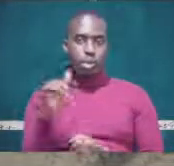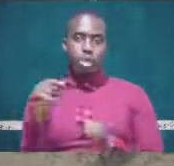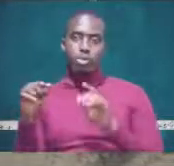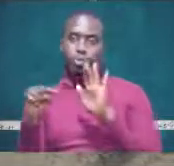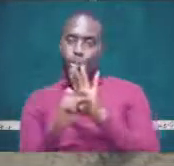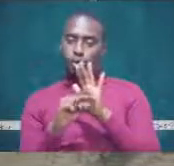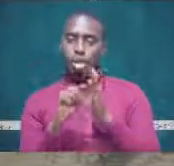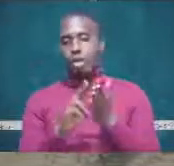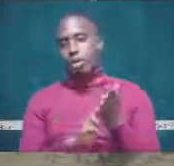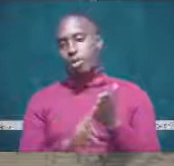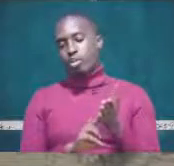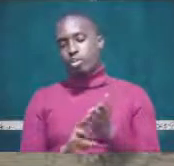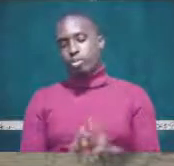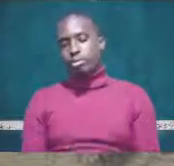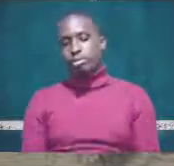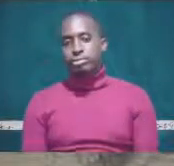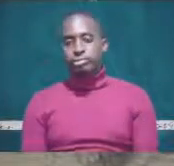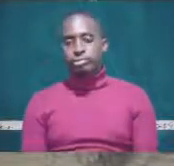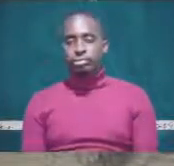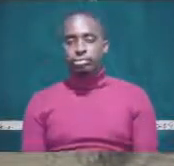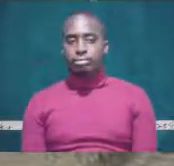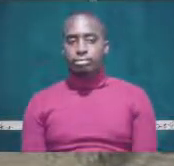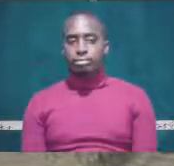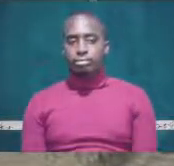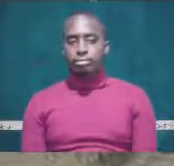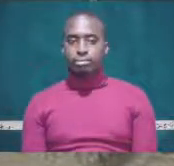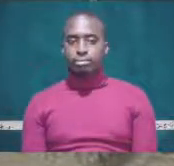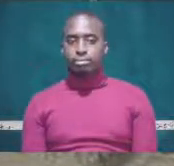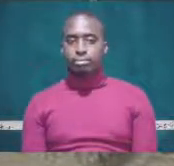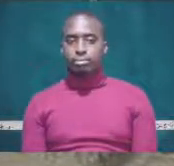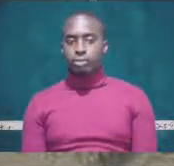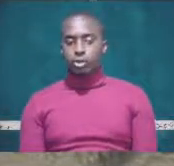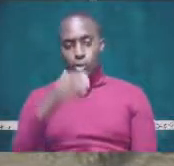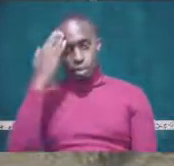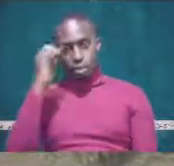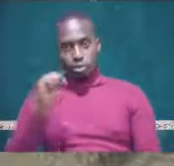money that was consumed to get saving.